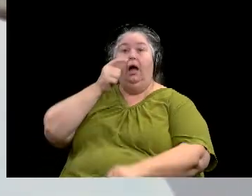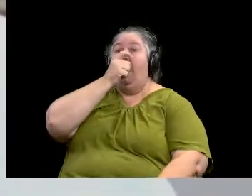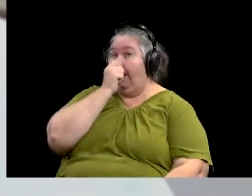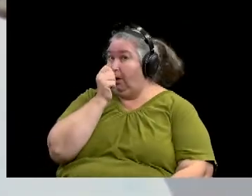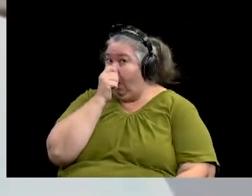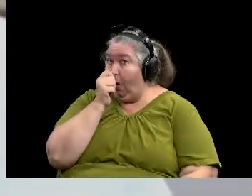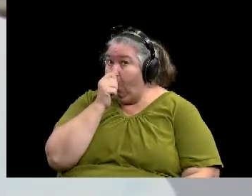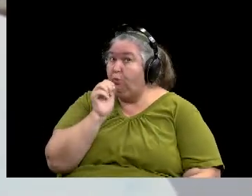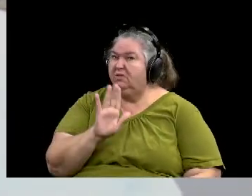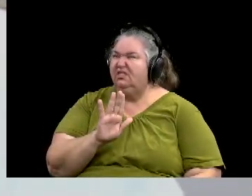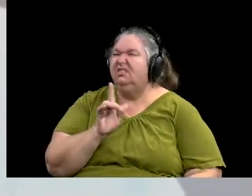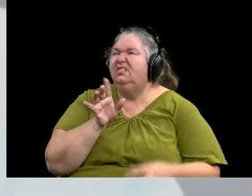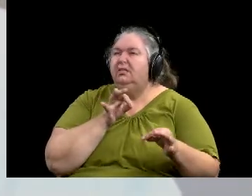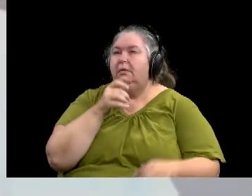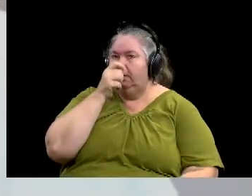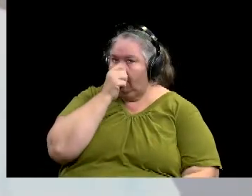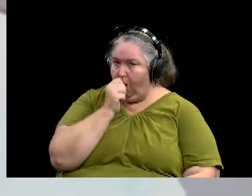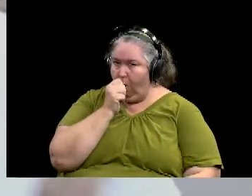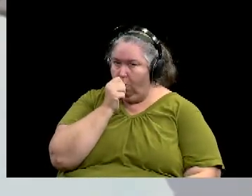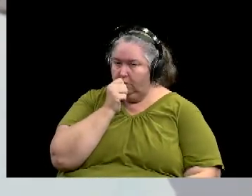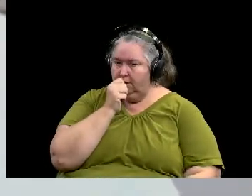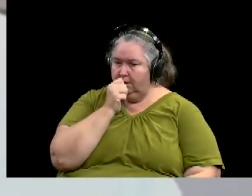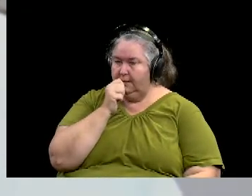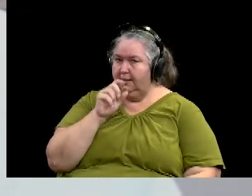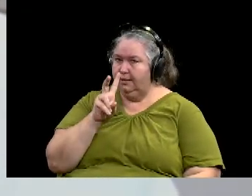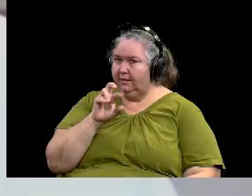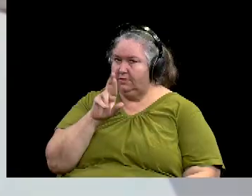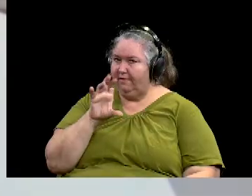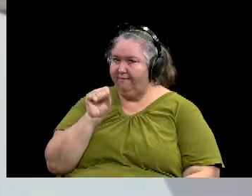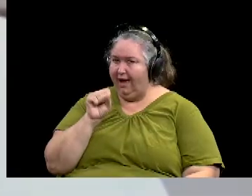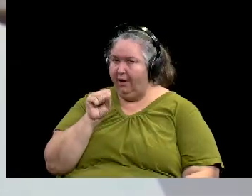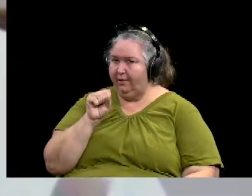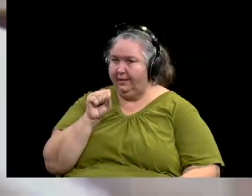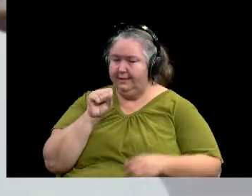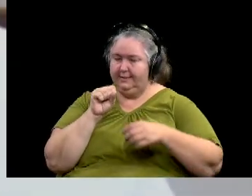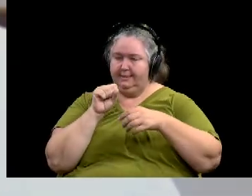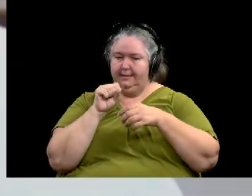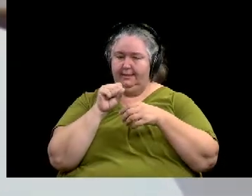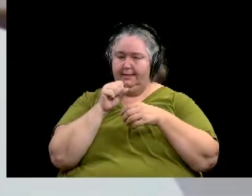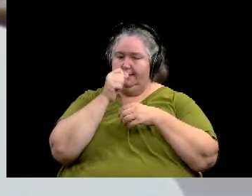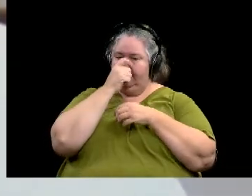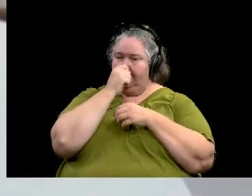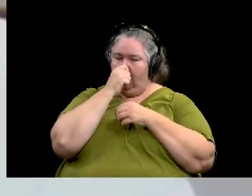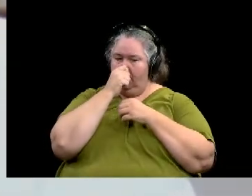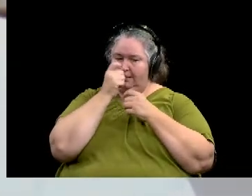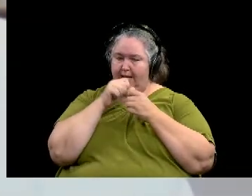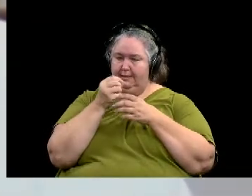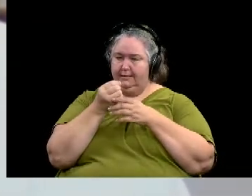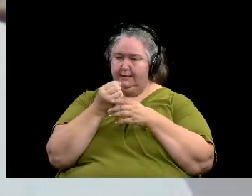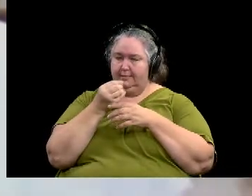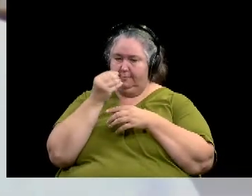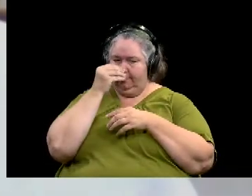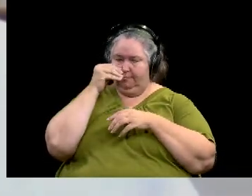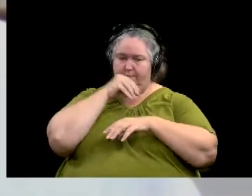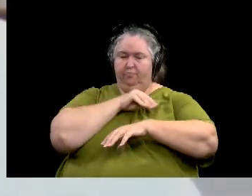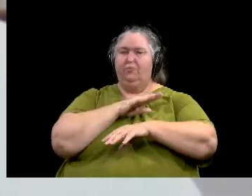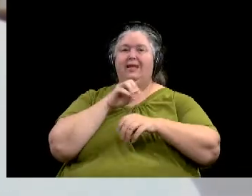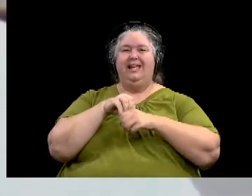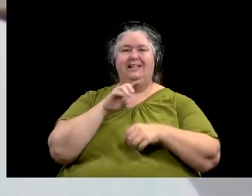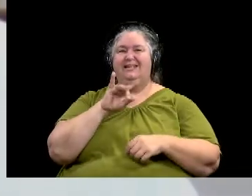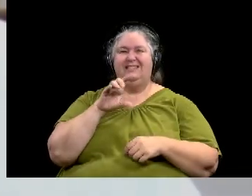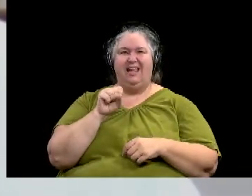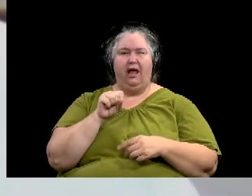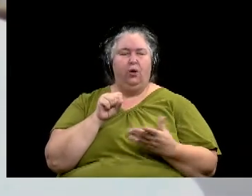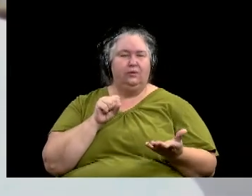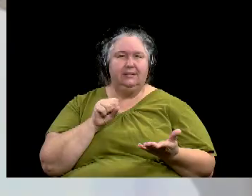that's injecting genetic material into our cells. So this is not something that's new or